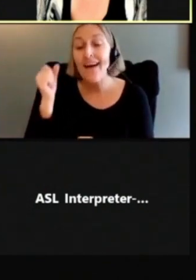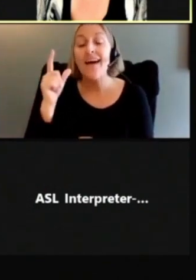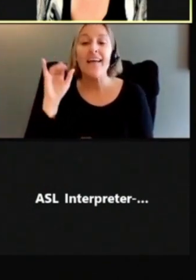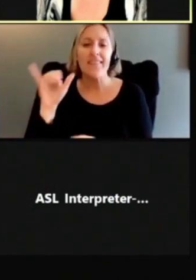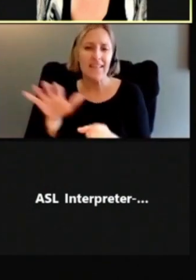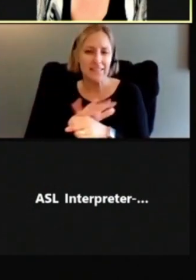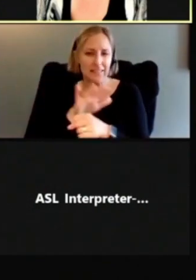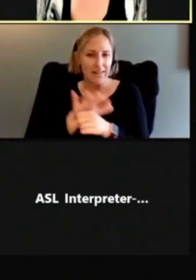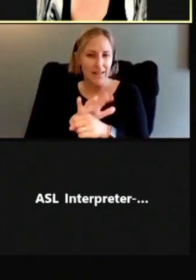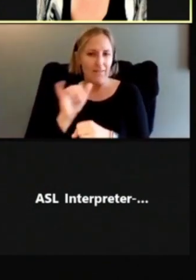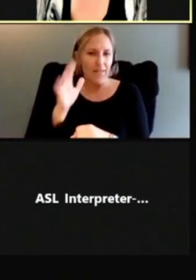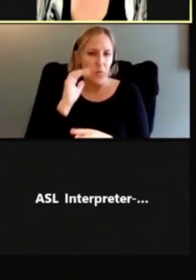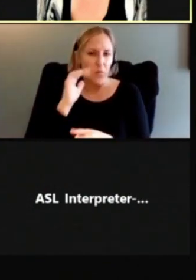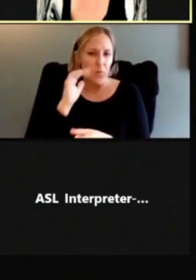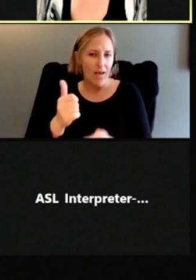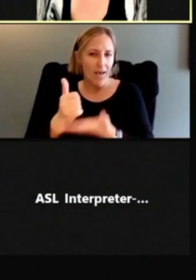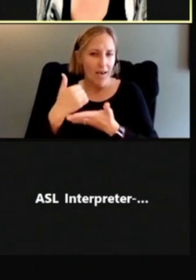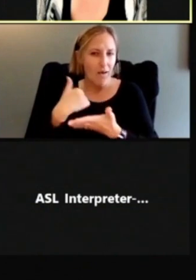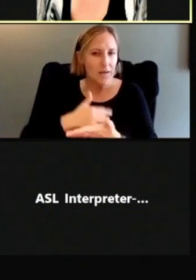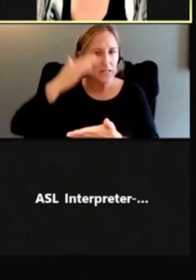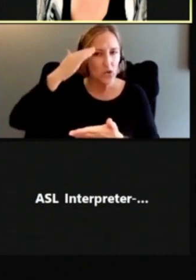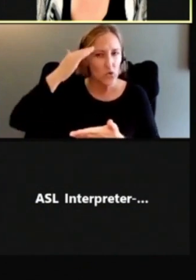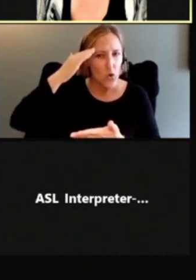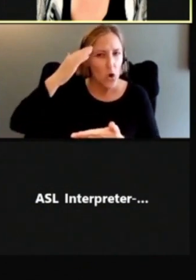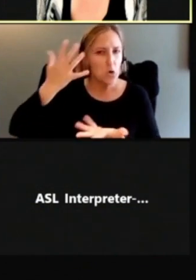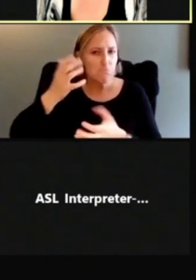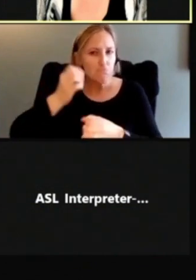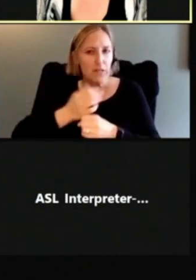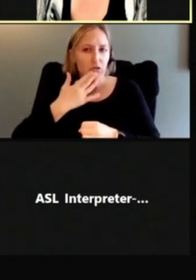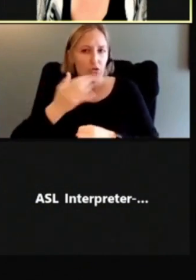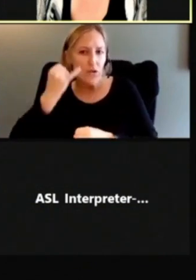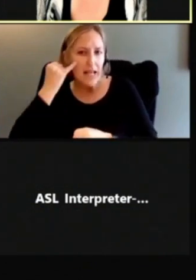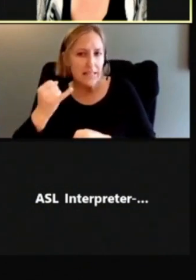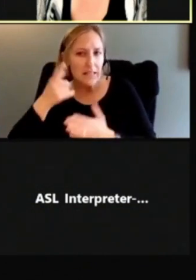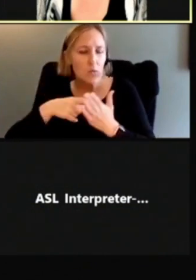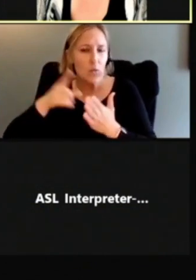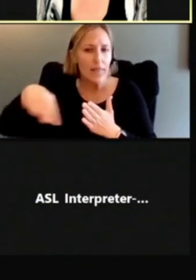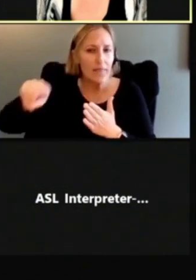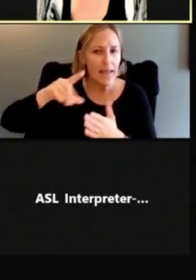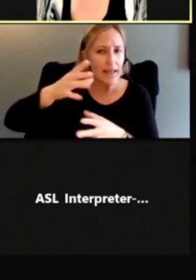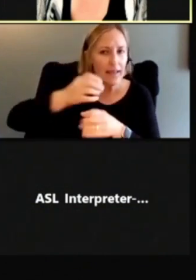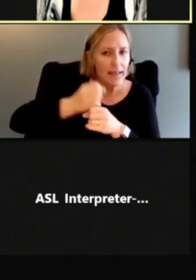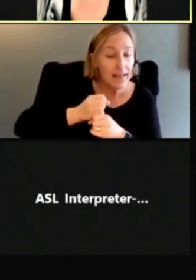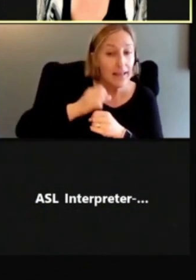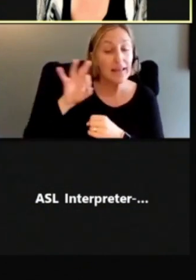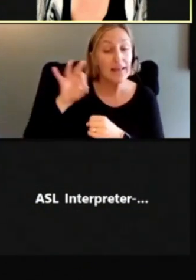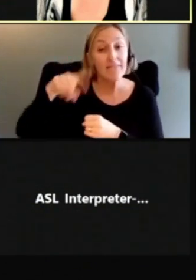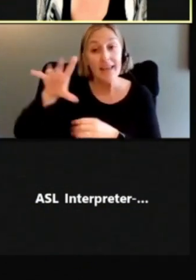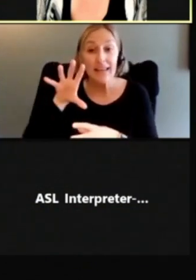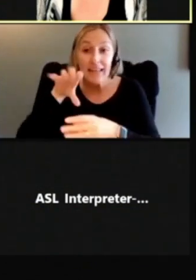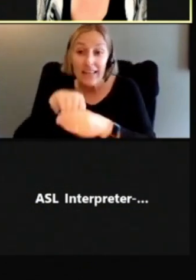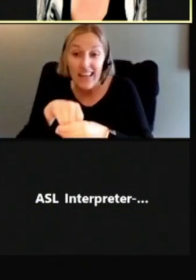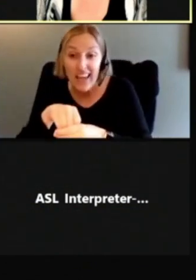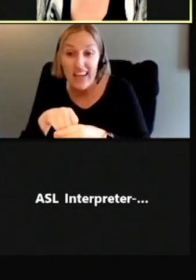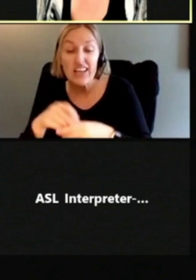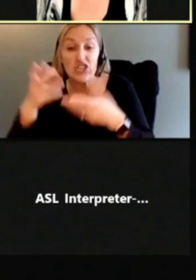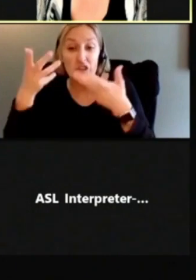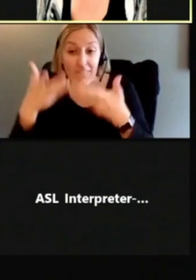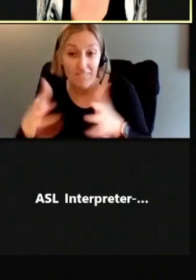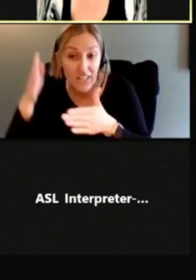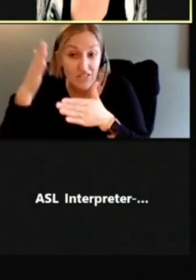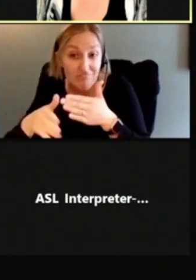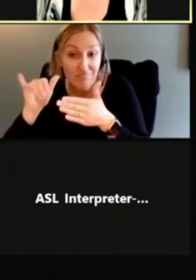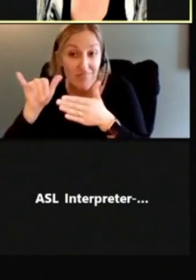a feel for what they're getting out of it. If they've been engaged, they make it to the end of the class, and did they take